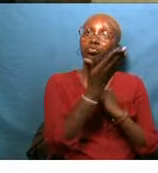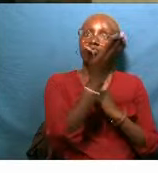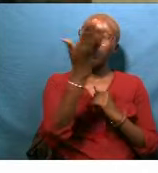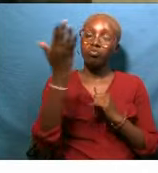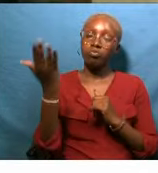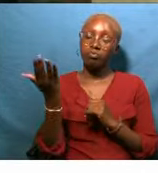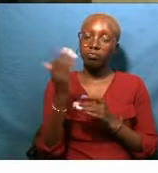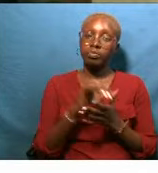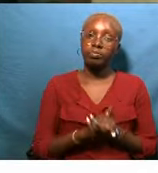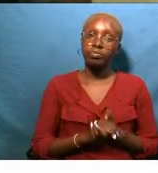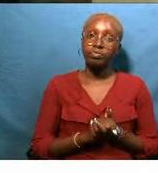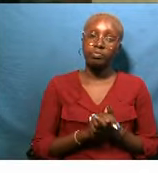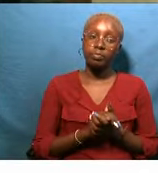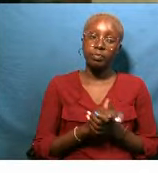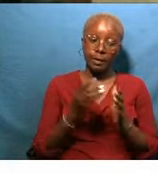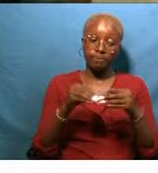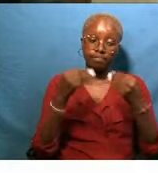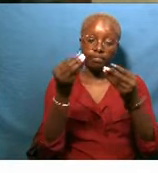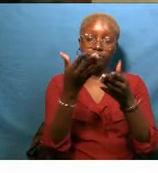this Bible